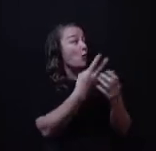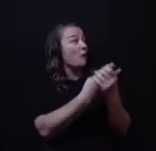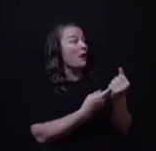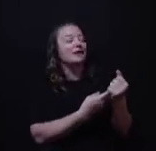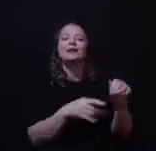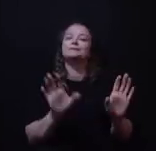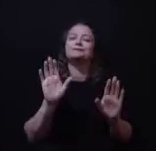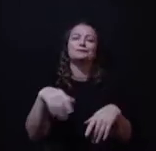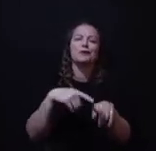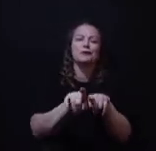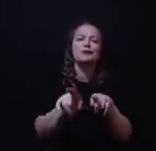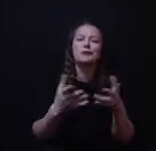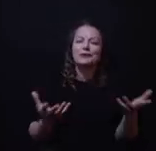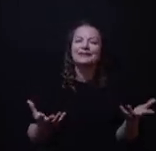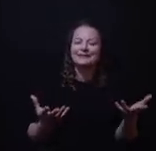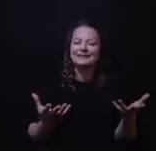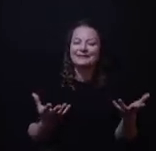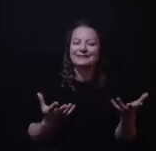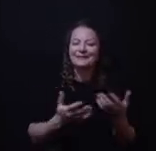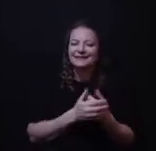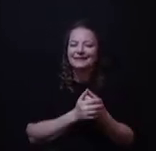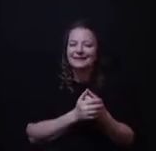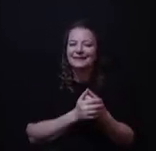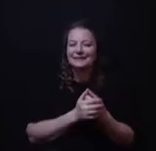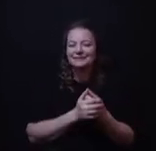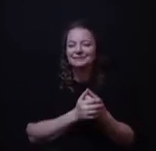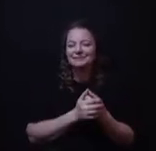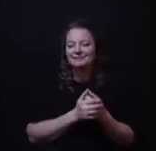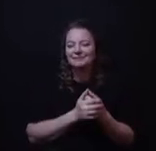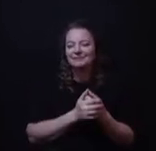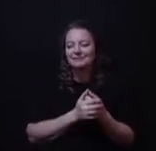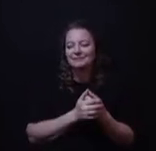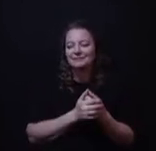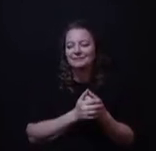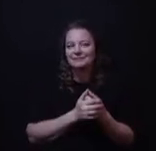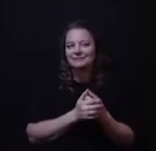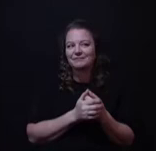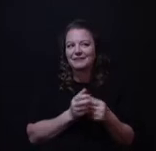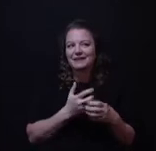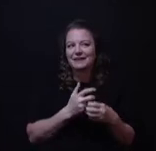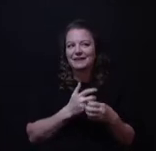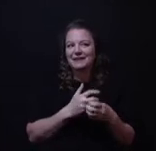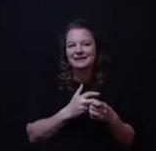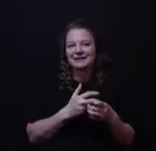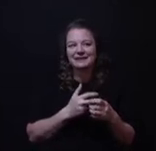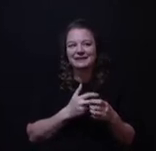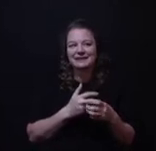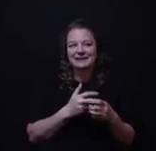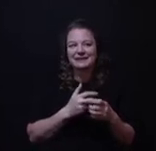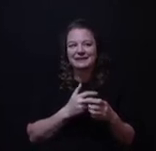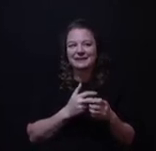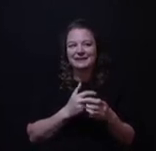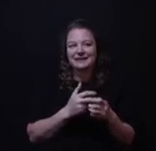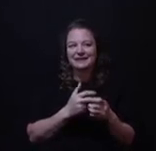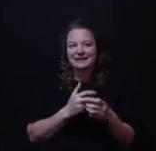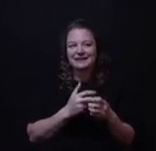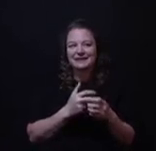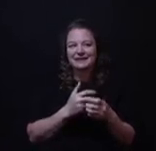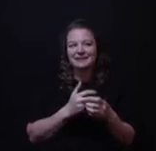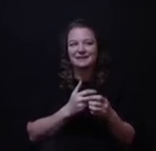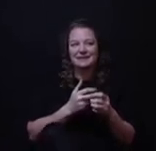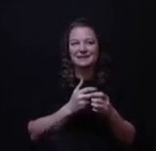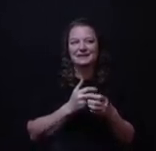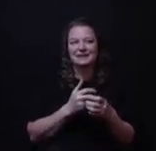so brilliant. Y'all want to all come to narrow gate? You could, Scott, you want to come to narrow gate? Move in? Your wife would kill you.